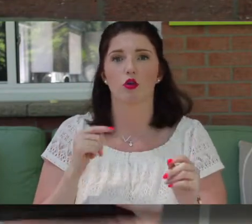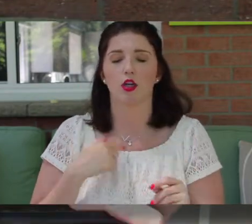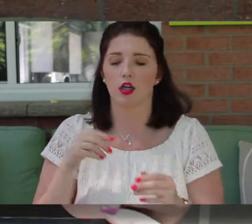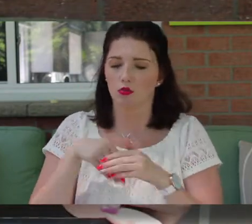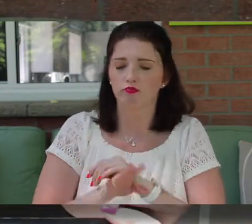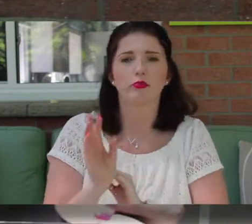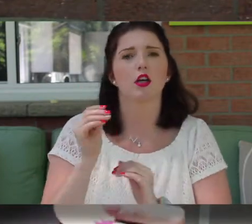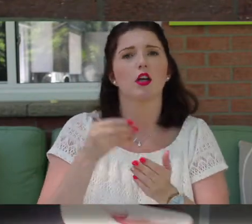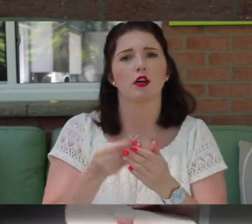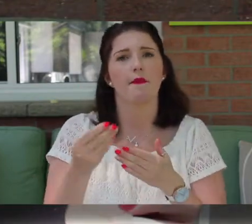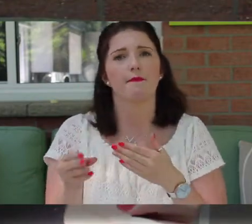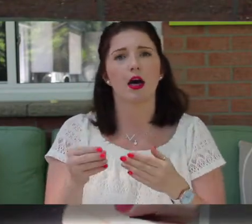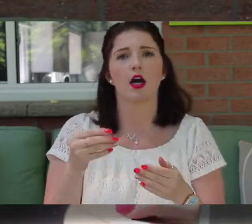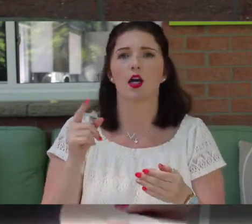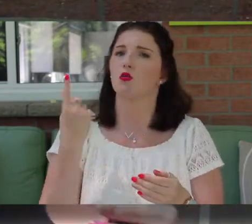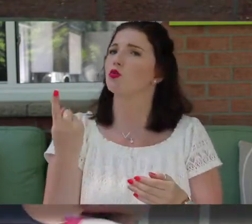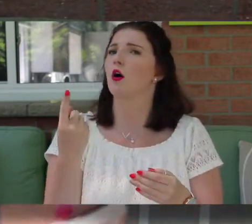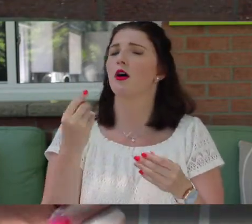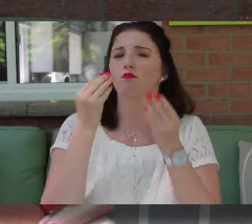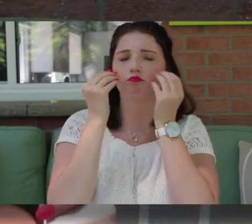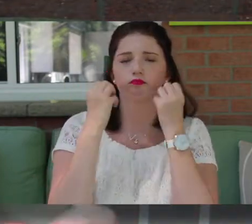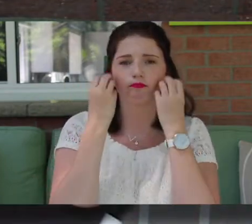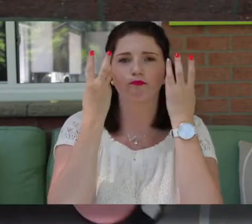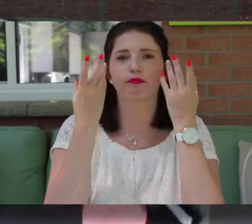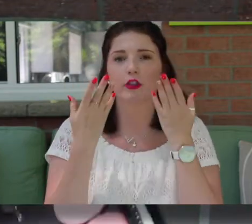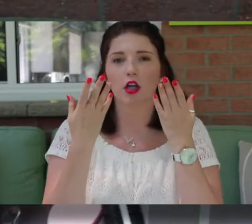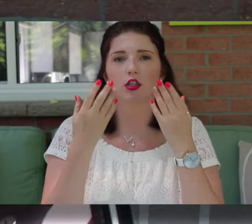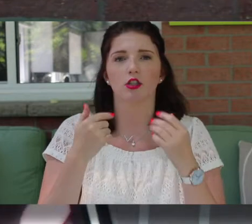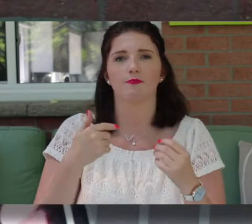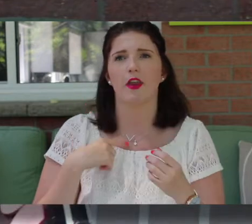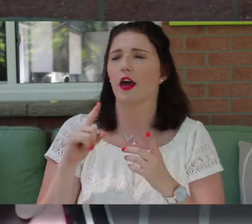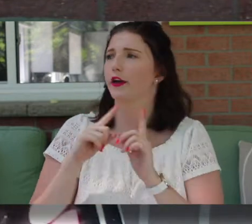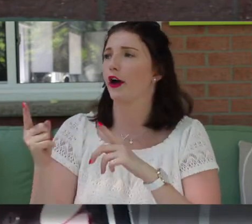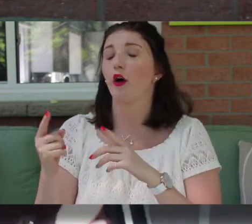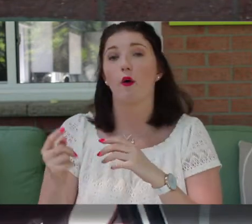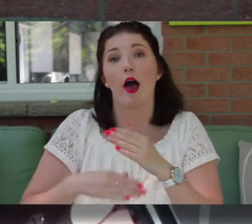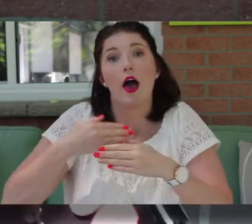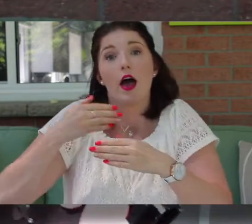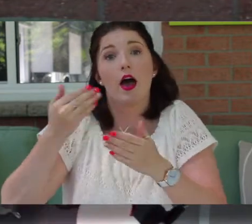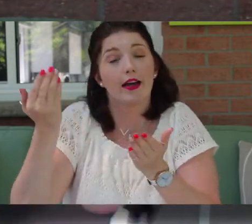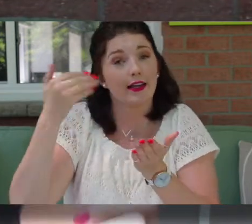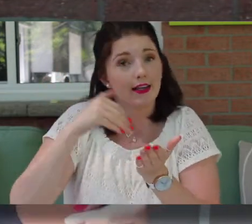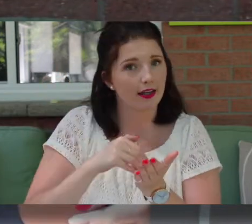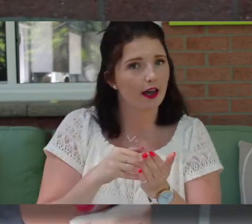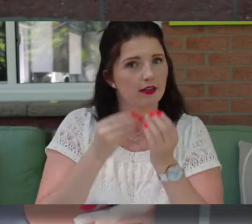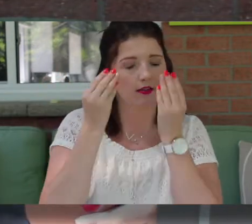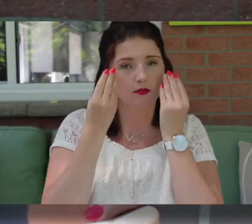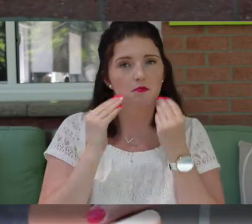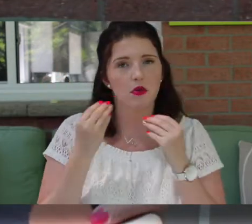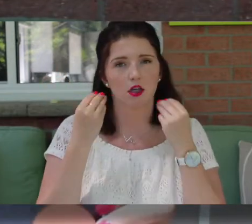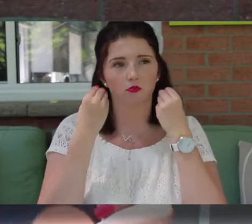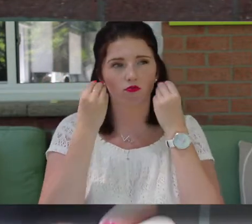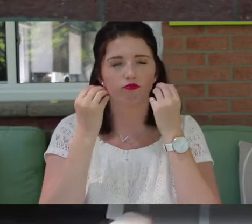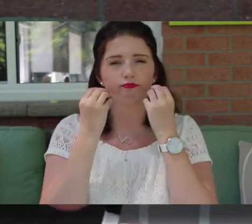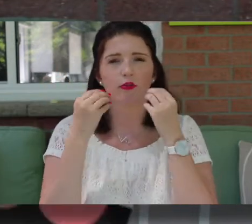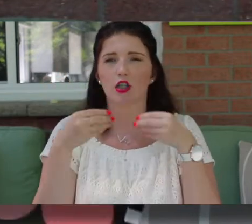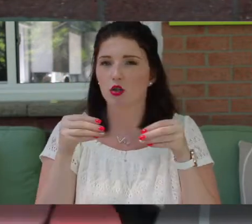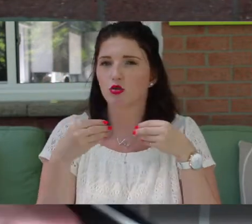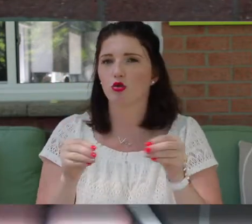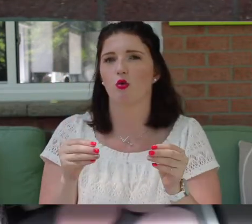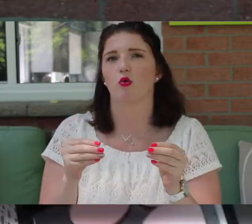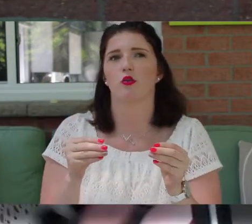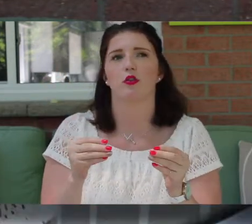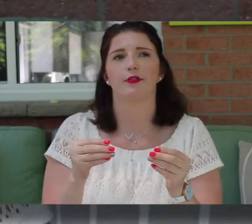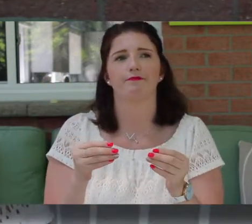think it's number 1, a couple months ago, and then I was recently at Sephora when I picked up the rest, and I was like, oh my gosh, I really love this shade, let me buy